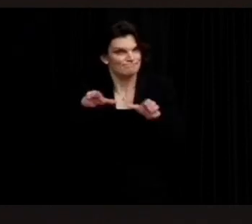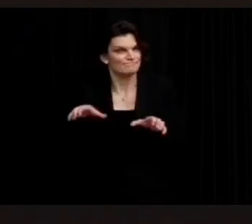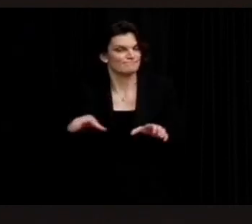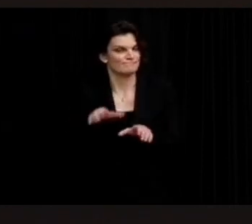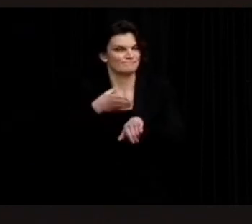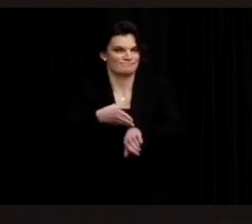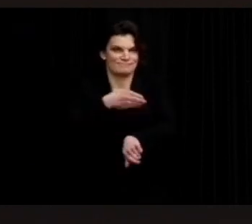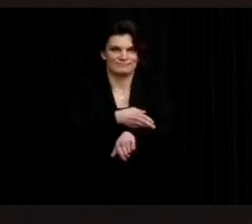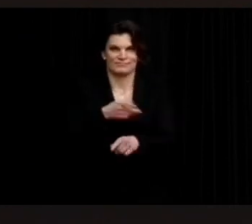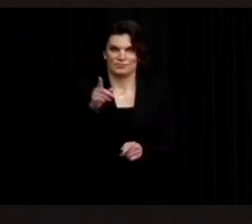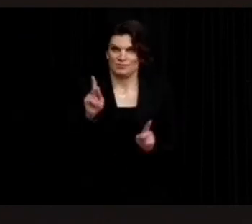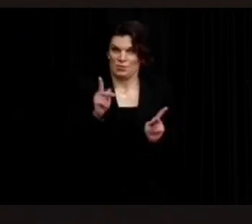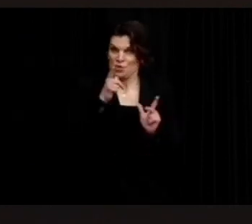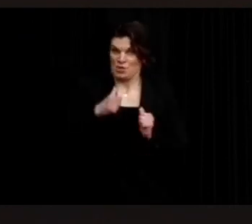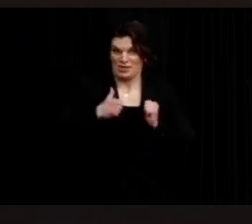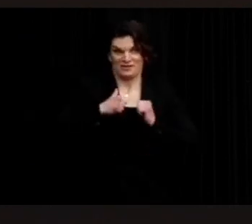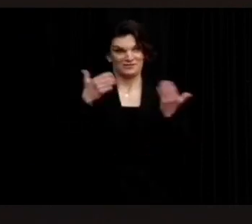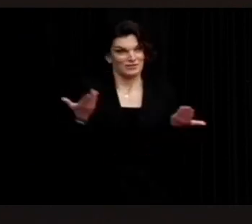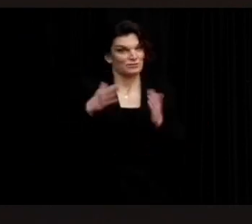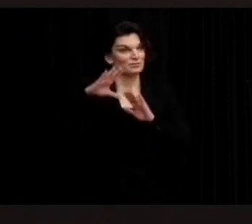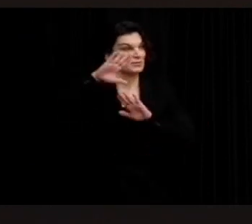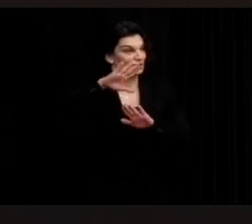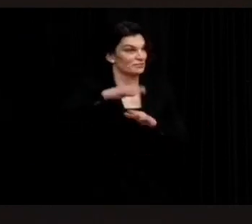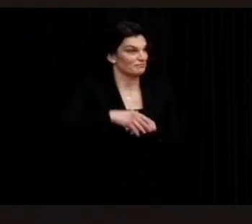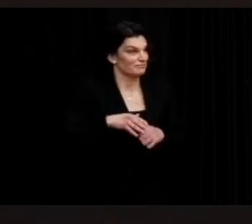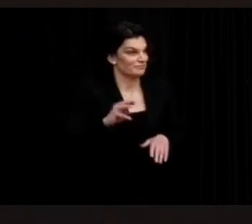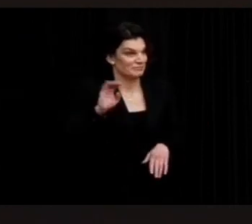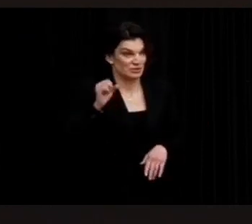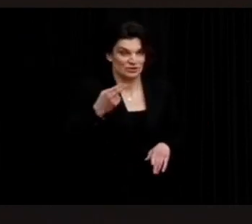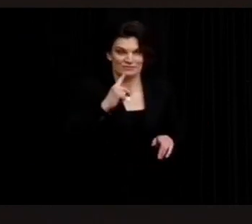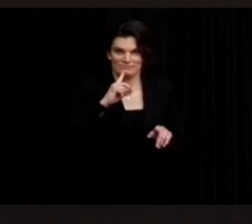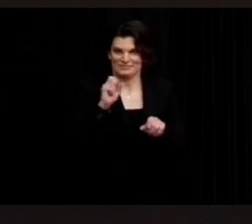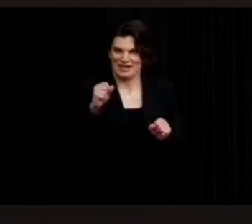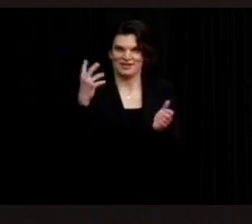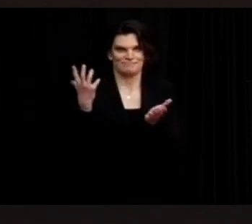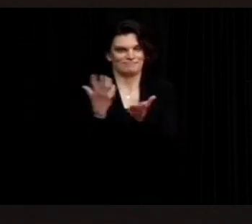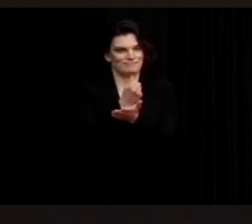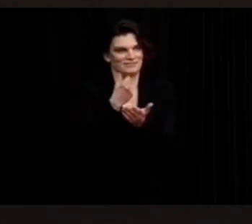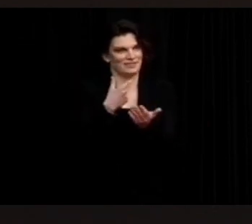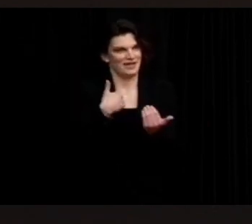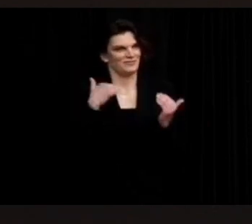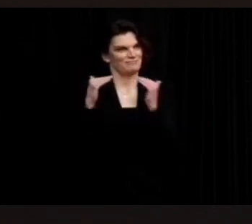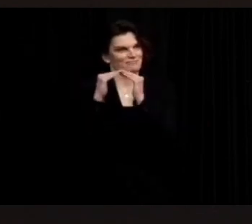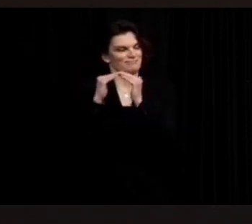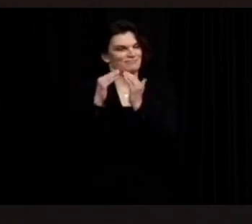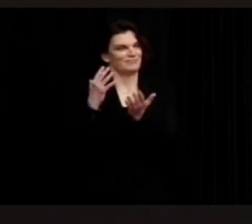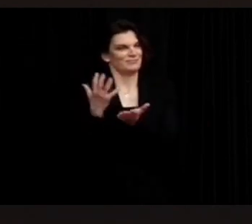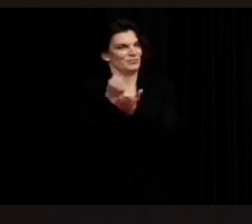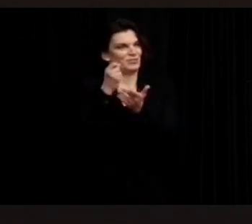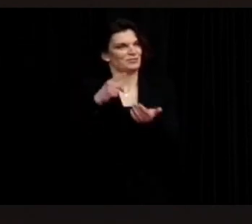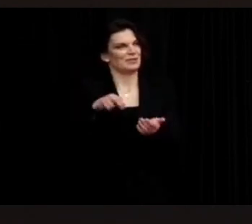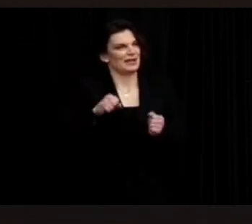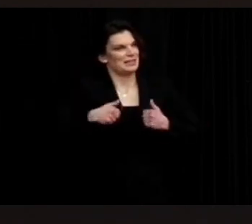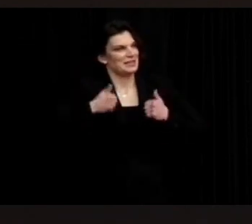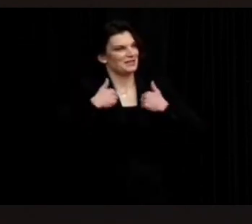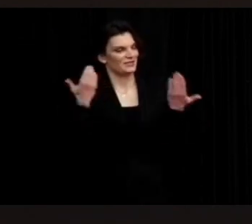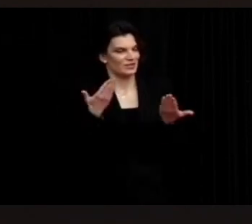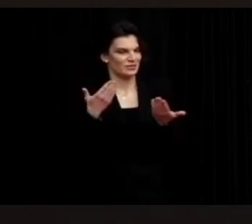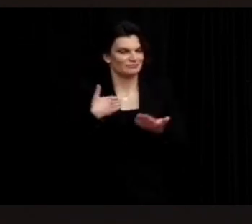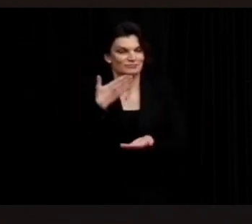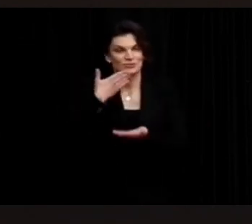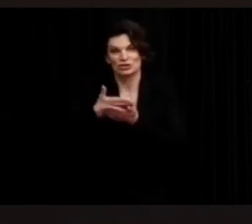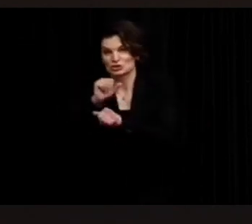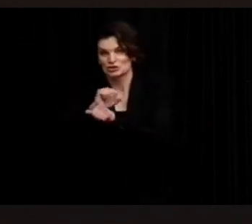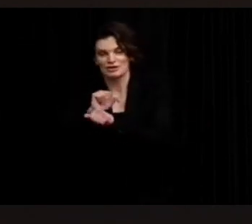in this state, ultimately all people in this state, have a real opportunity because they've got a great place to live, a great